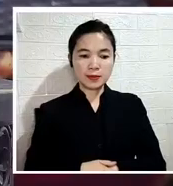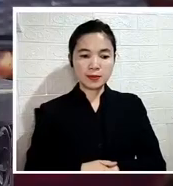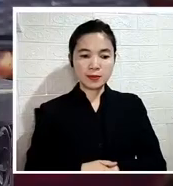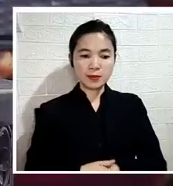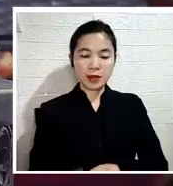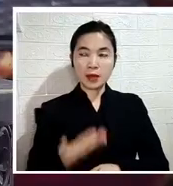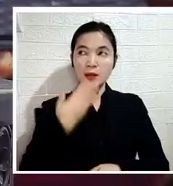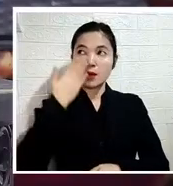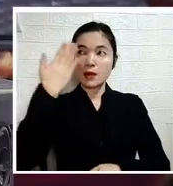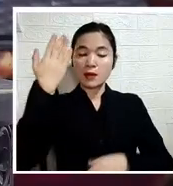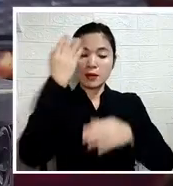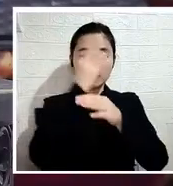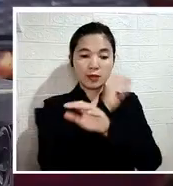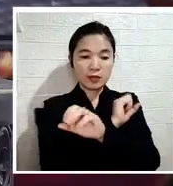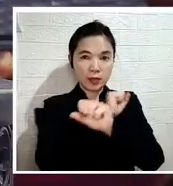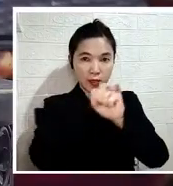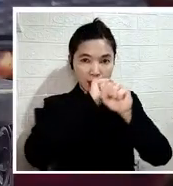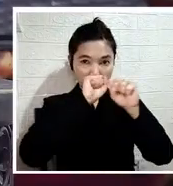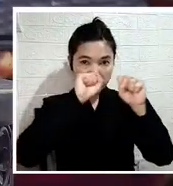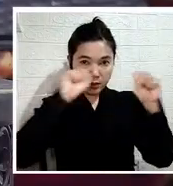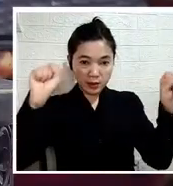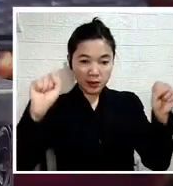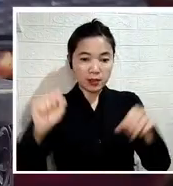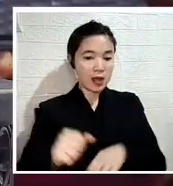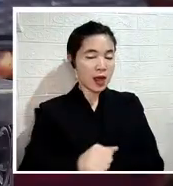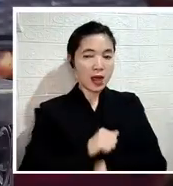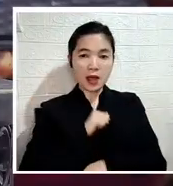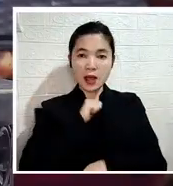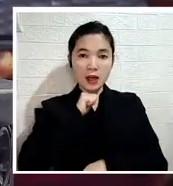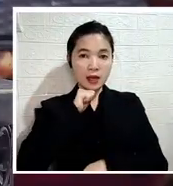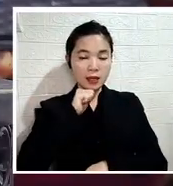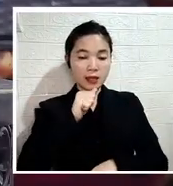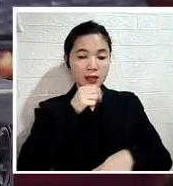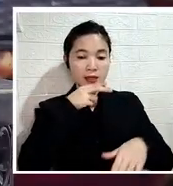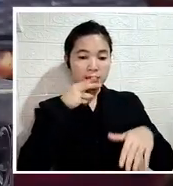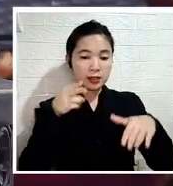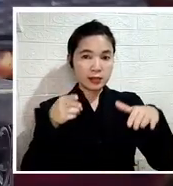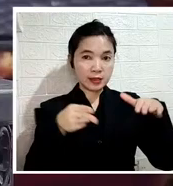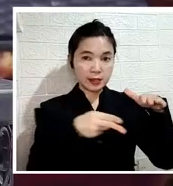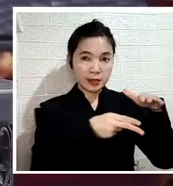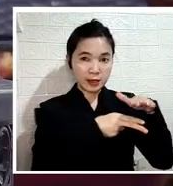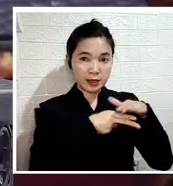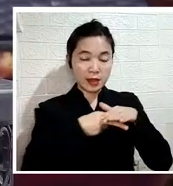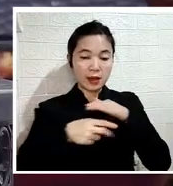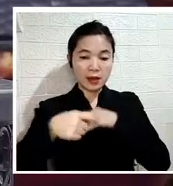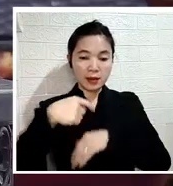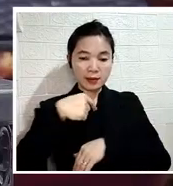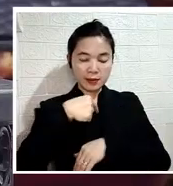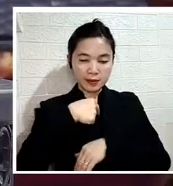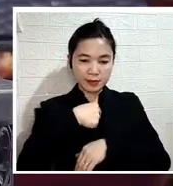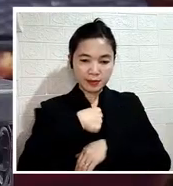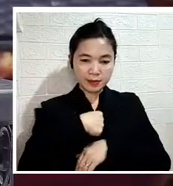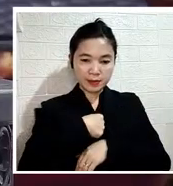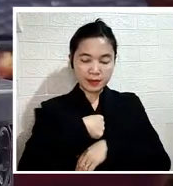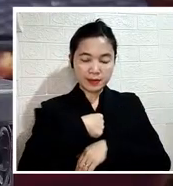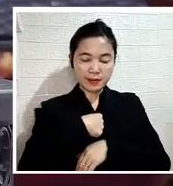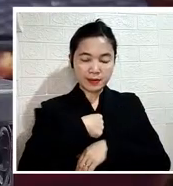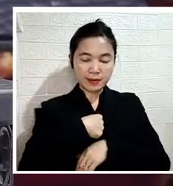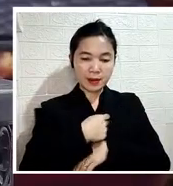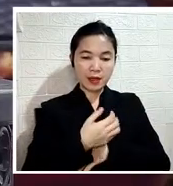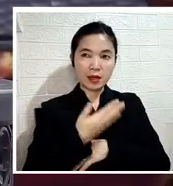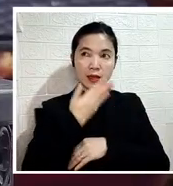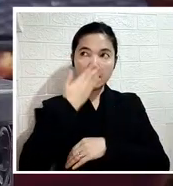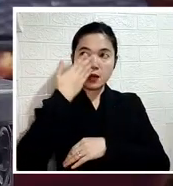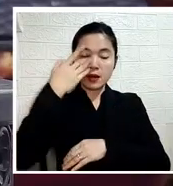justice I kept not hid within my heart.